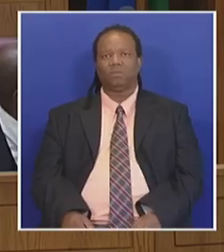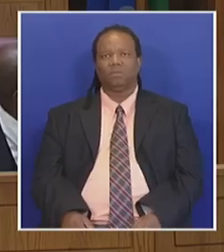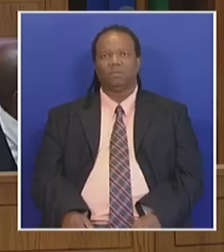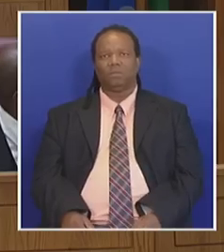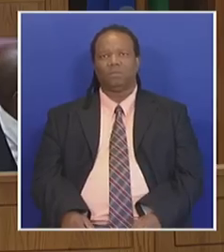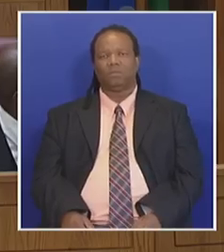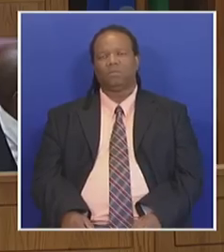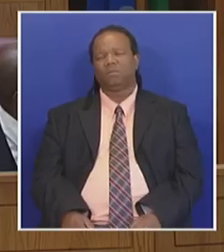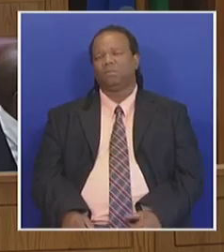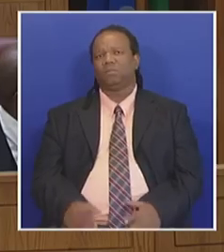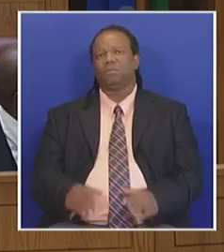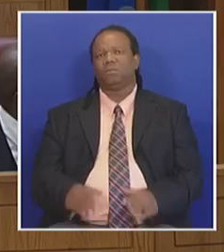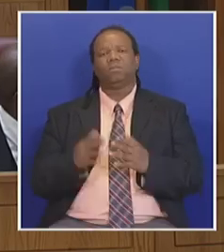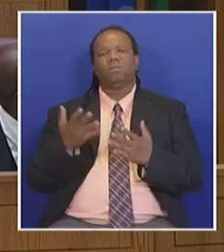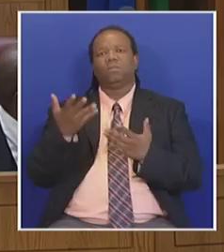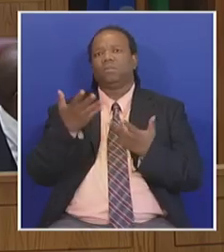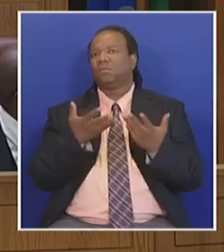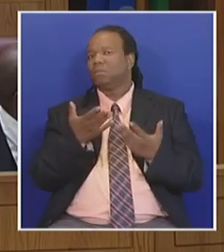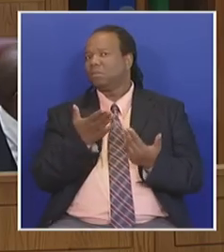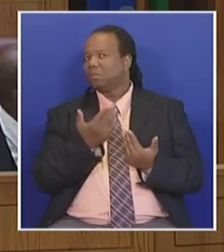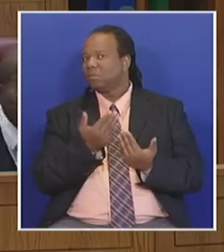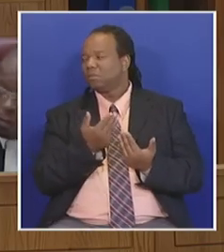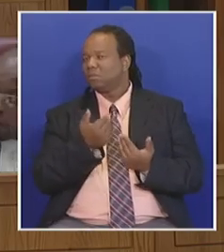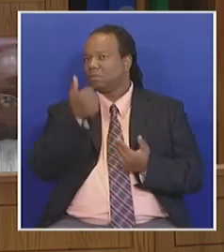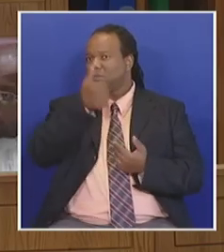Okay. Chief Whip?